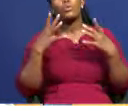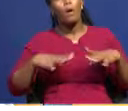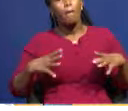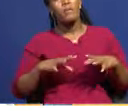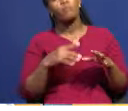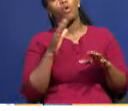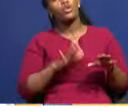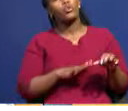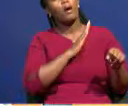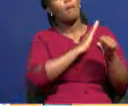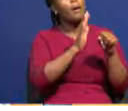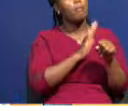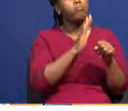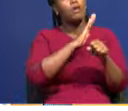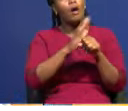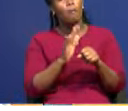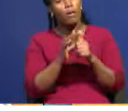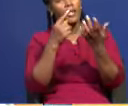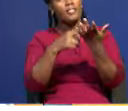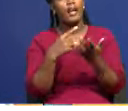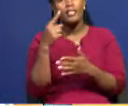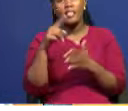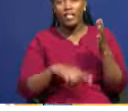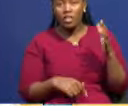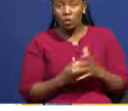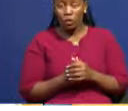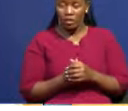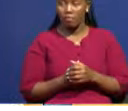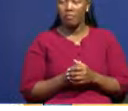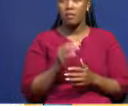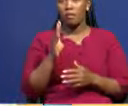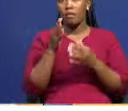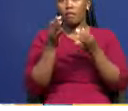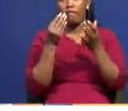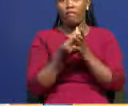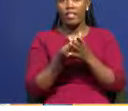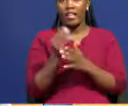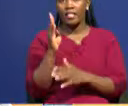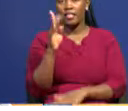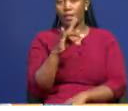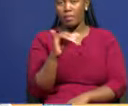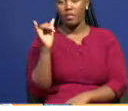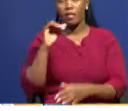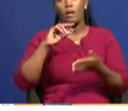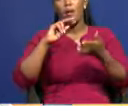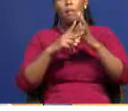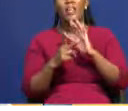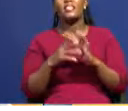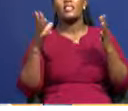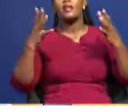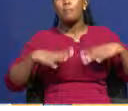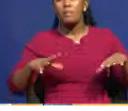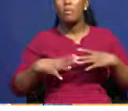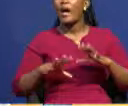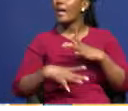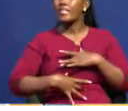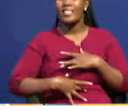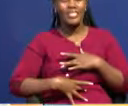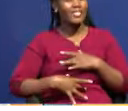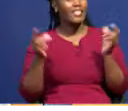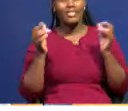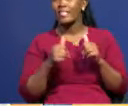sitting down there, what are they discussing? They're discussing the finance bill. Mm-hmm. That means that people are so much interested on how they're governed, how